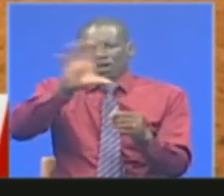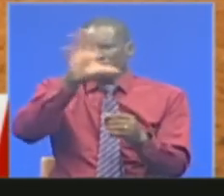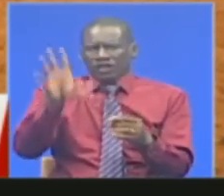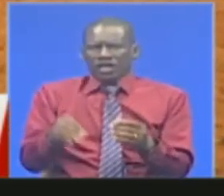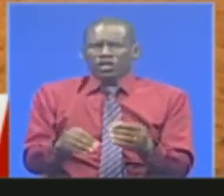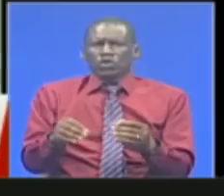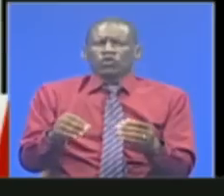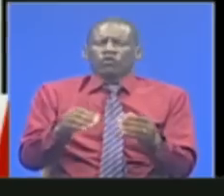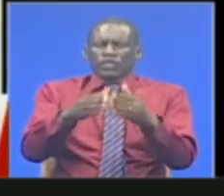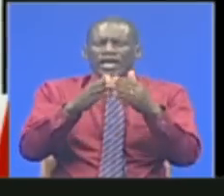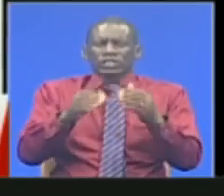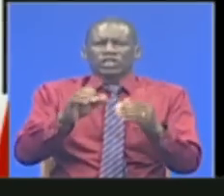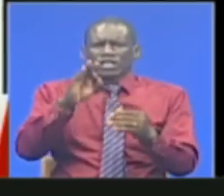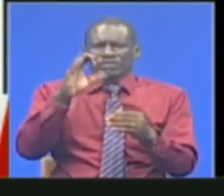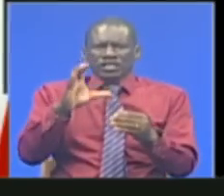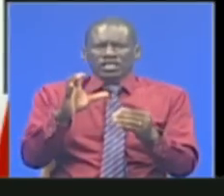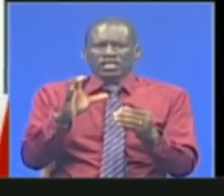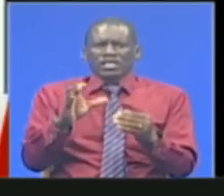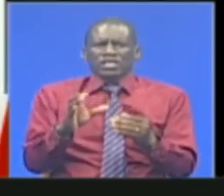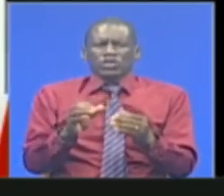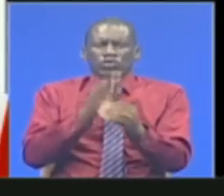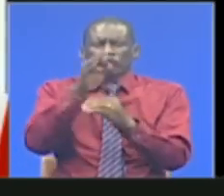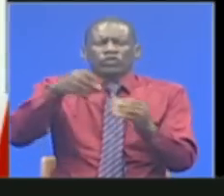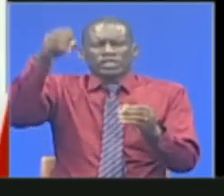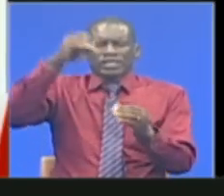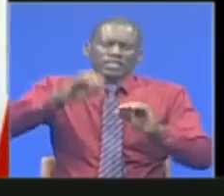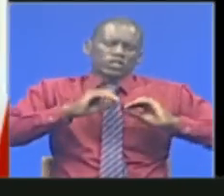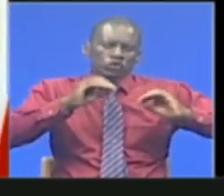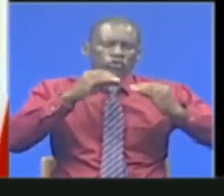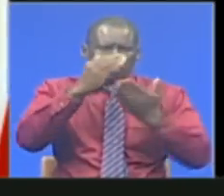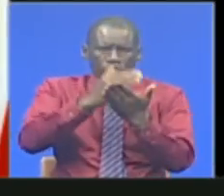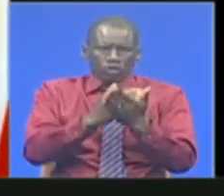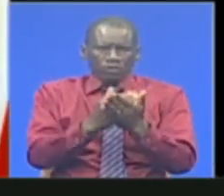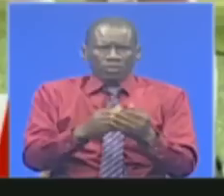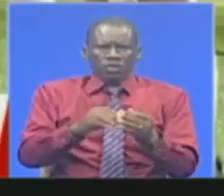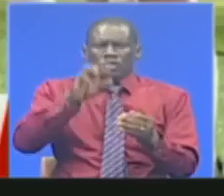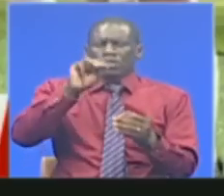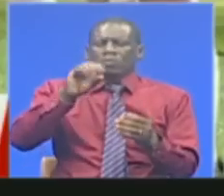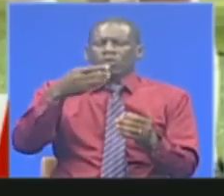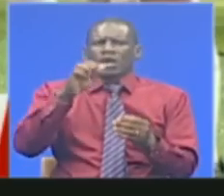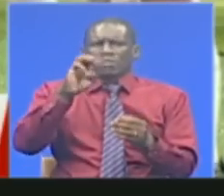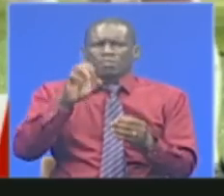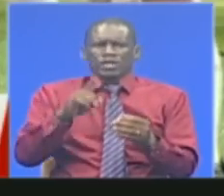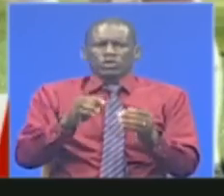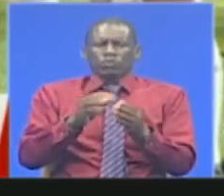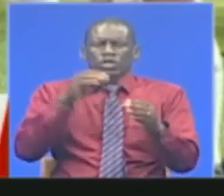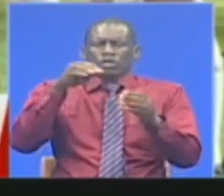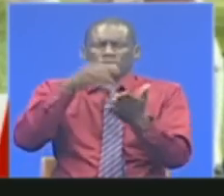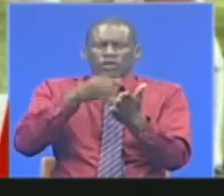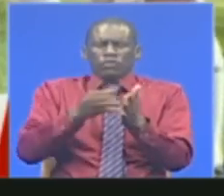for the Arsenal FC and World Remit Future Stars coaching program. Mohamed will compete in a public vote on